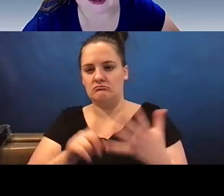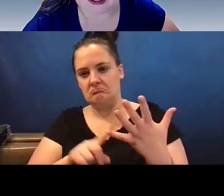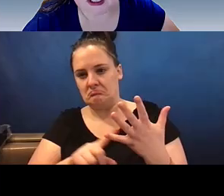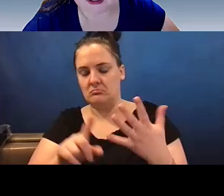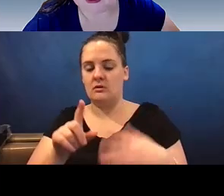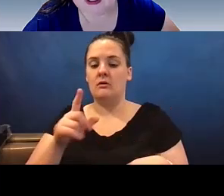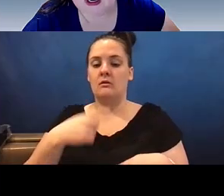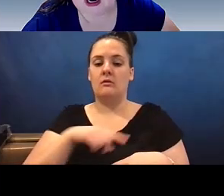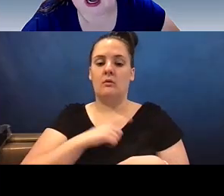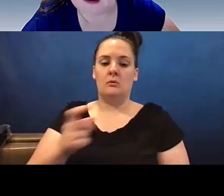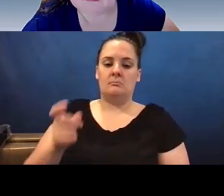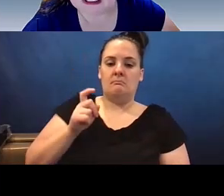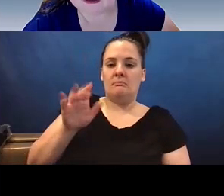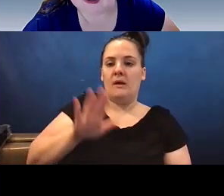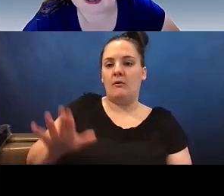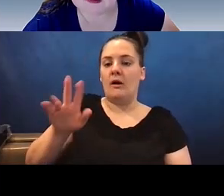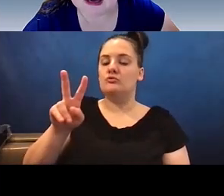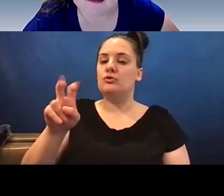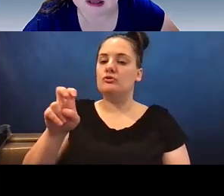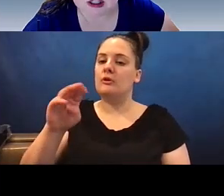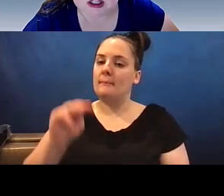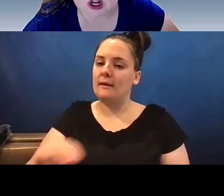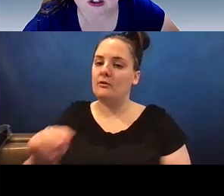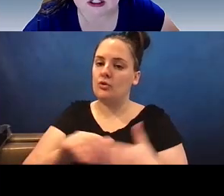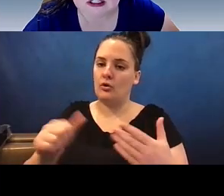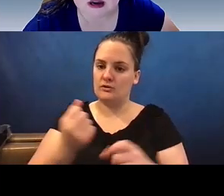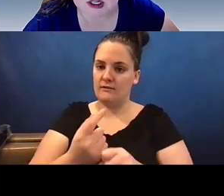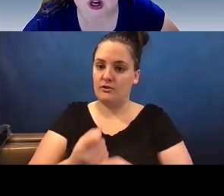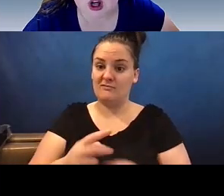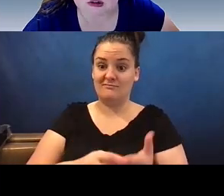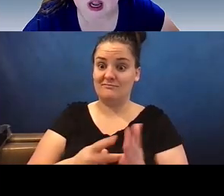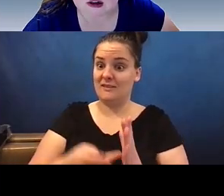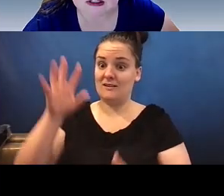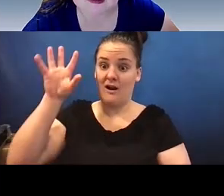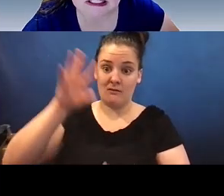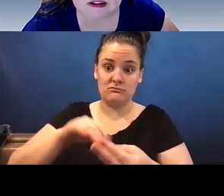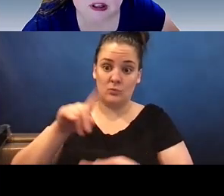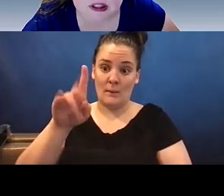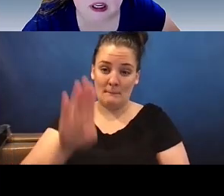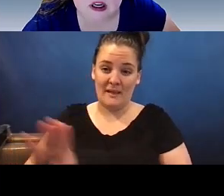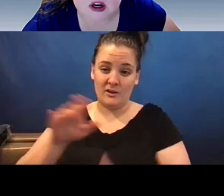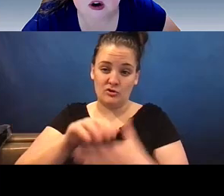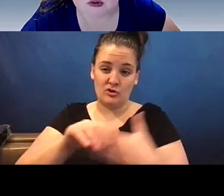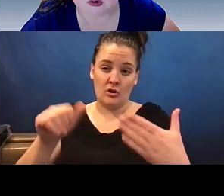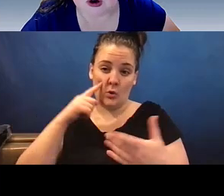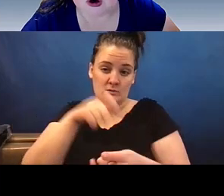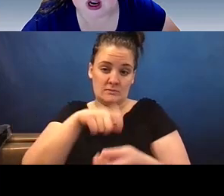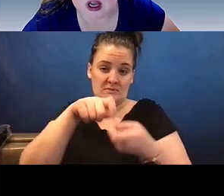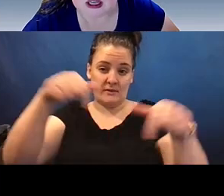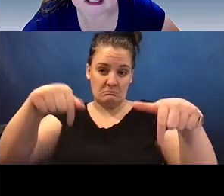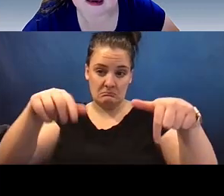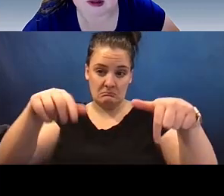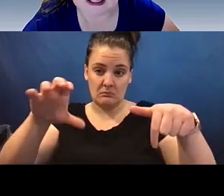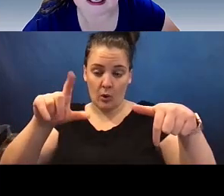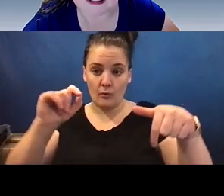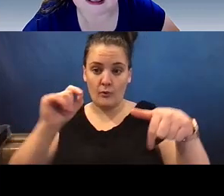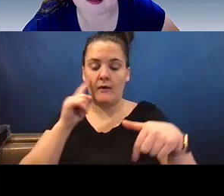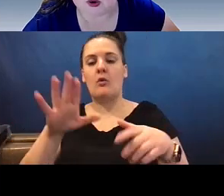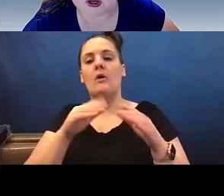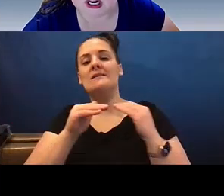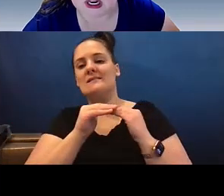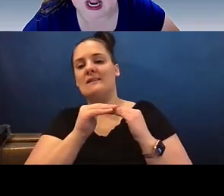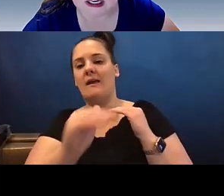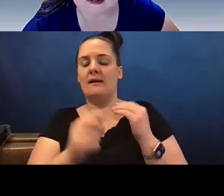million a year, meaning there's going to be $1 billion coming to Colorado specifically for